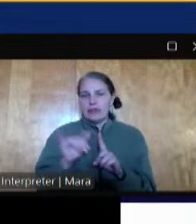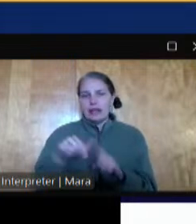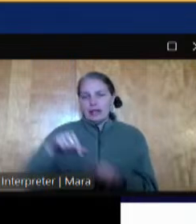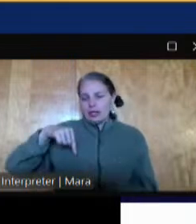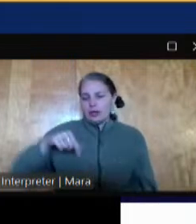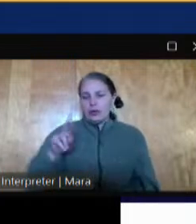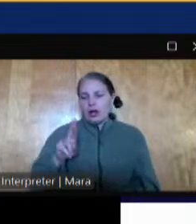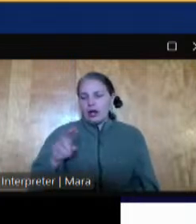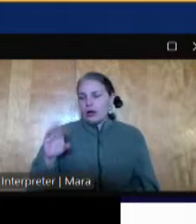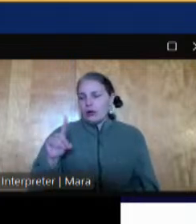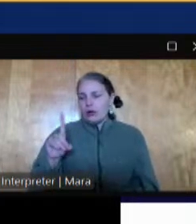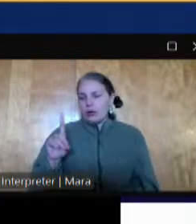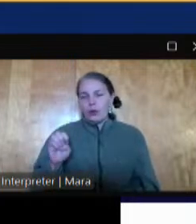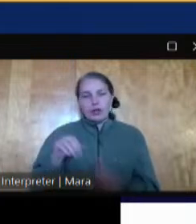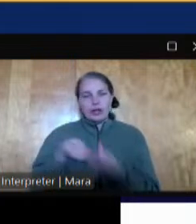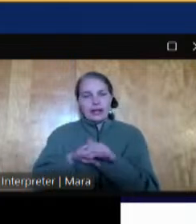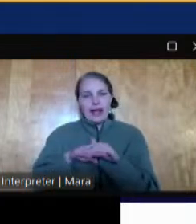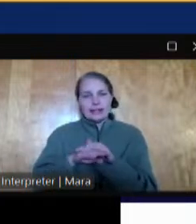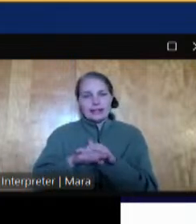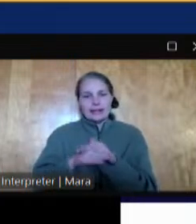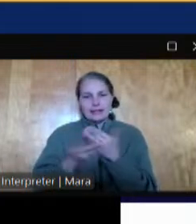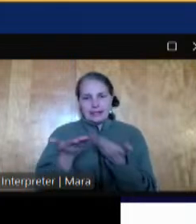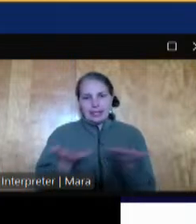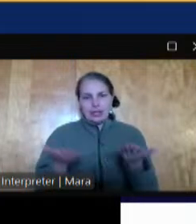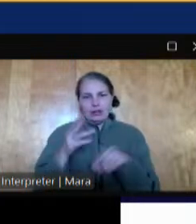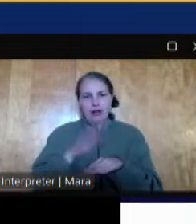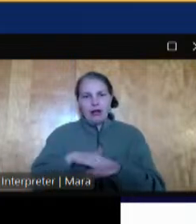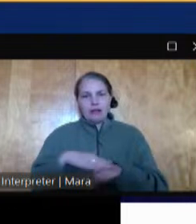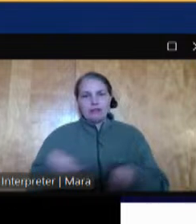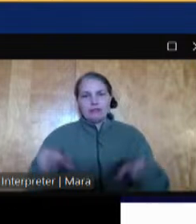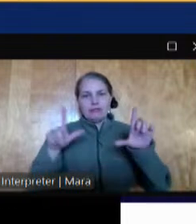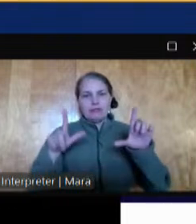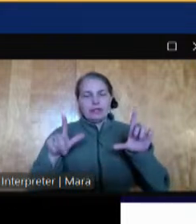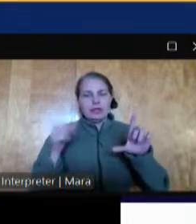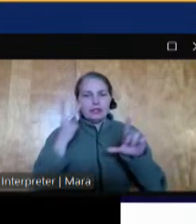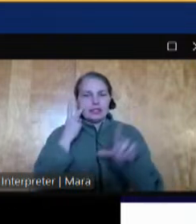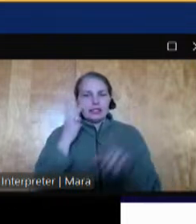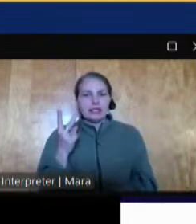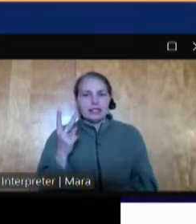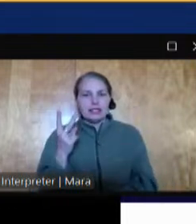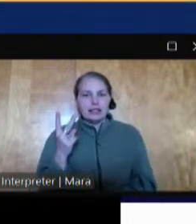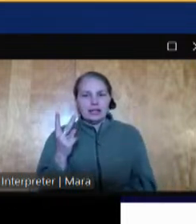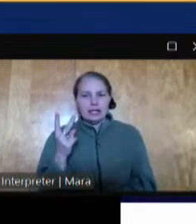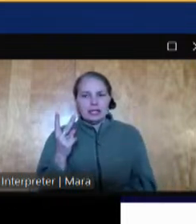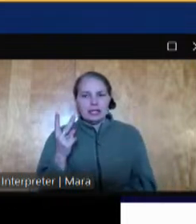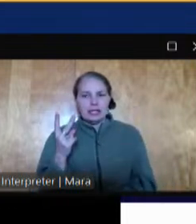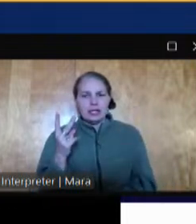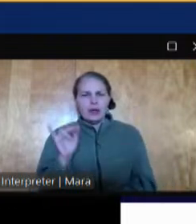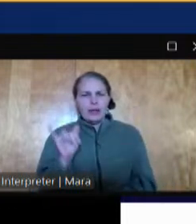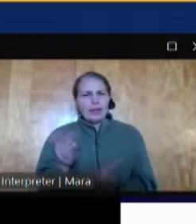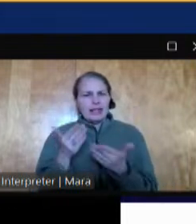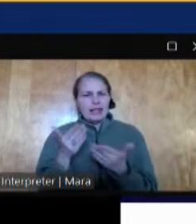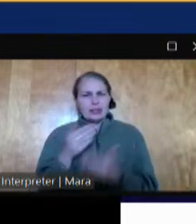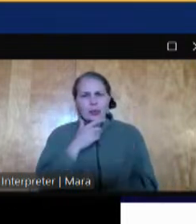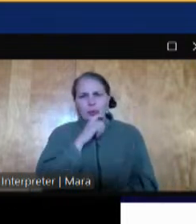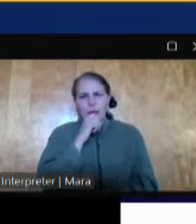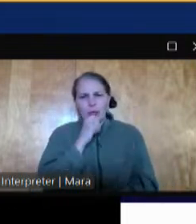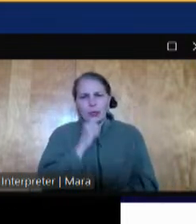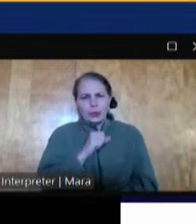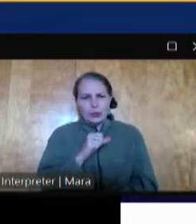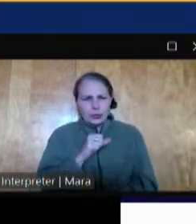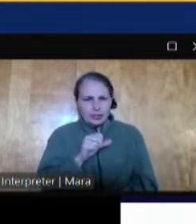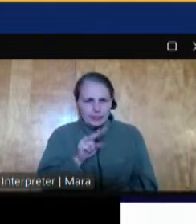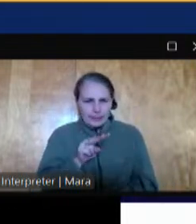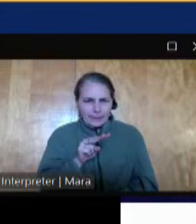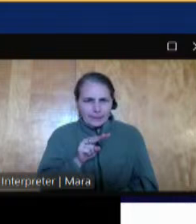that is shown on this slide. You'll also see at the very, this might be an old deck. At the very bottom,